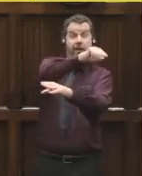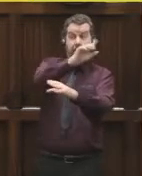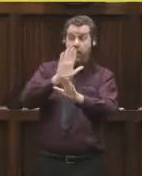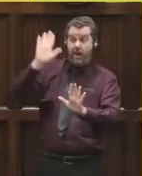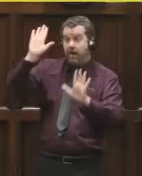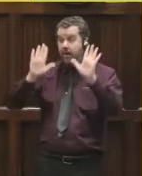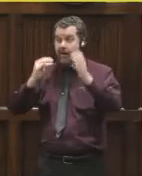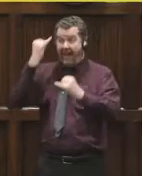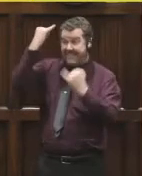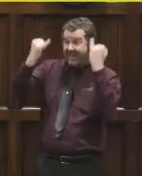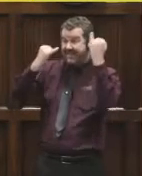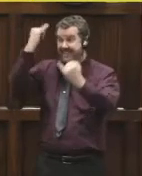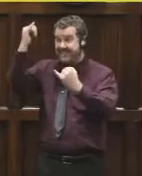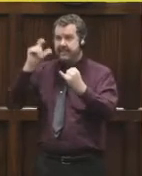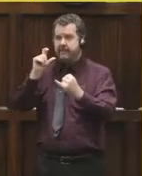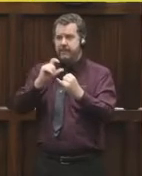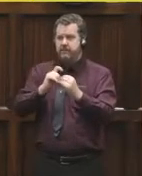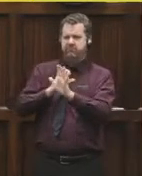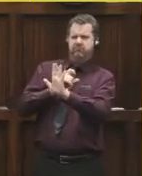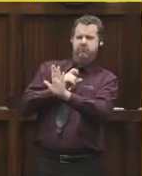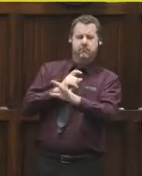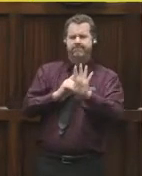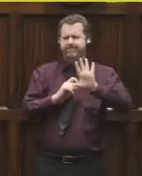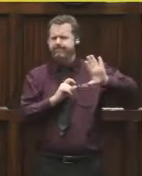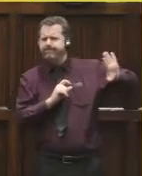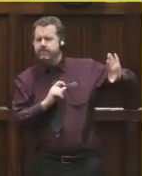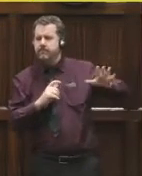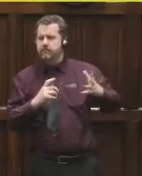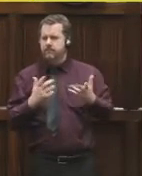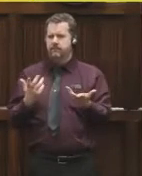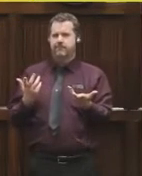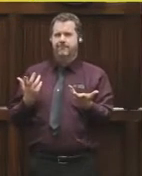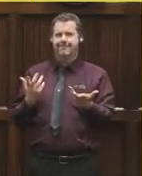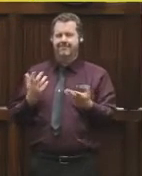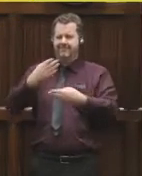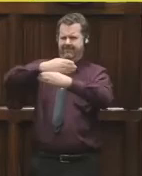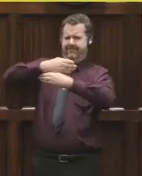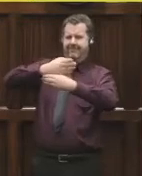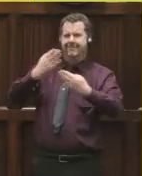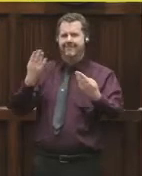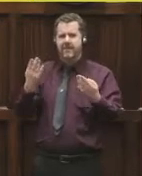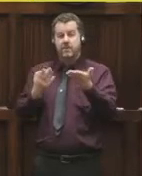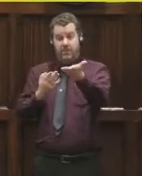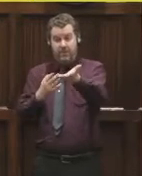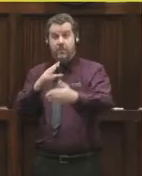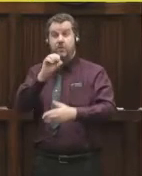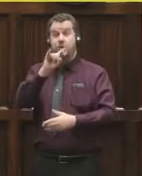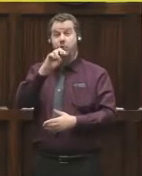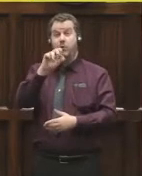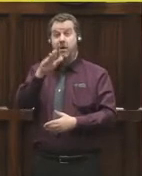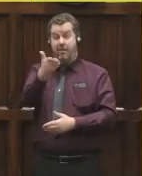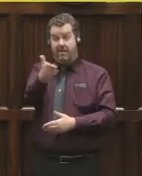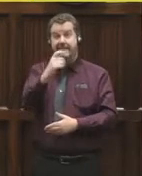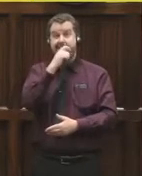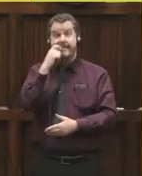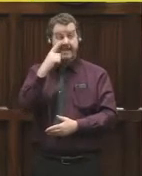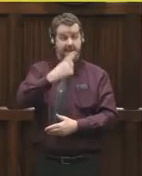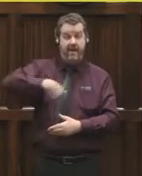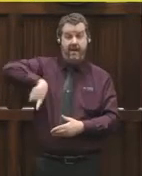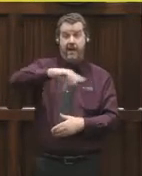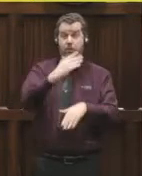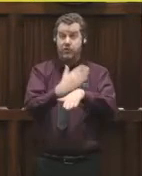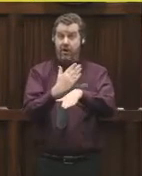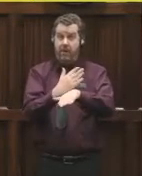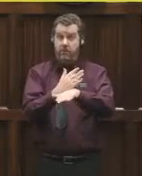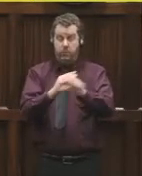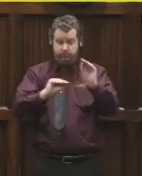that wasn't to be welcomed. And I would reiterate the points by Deputy Shortall. Our job here as legislators is to try and